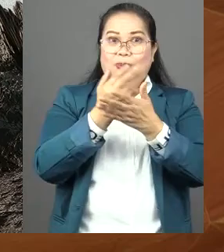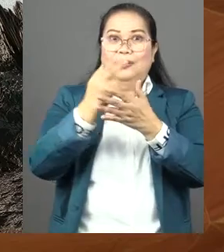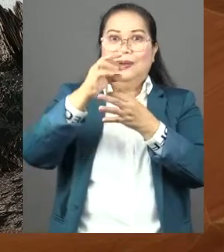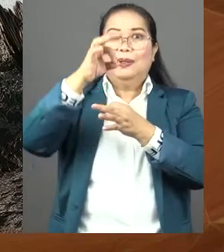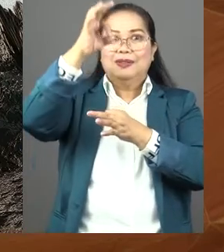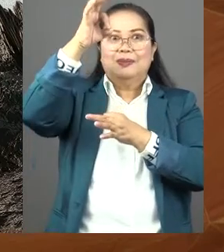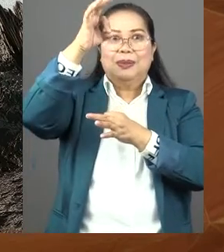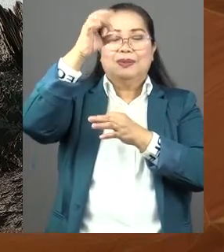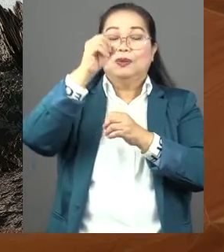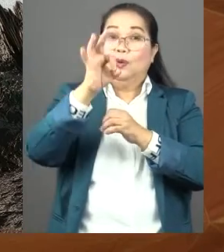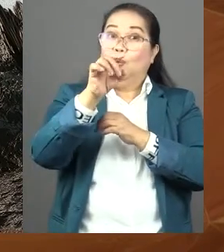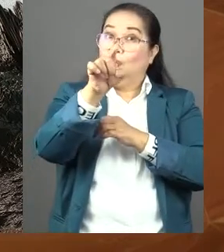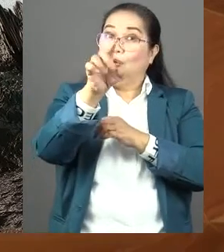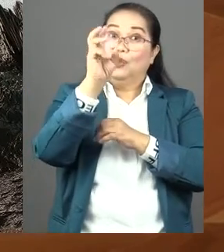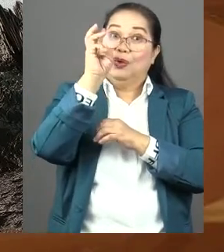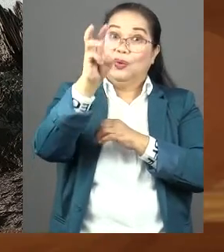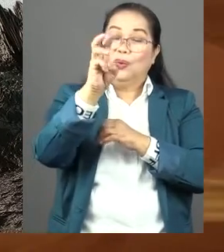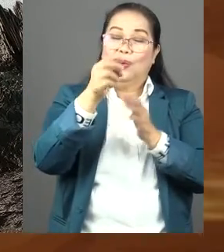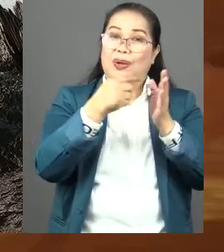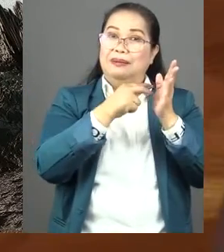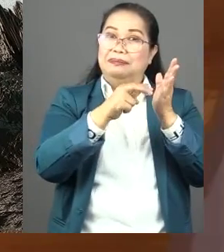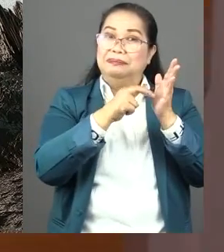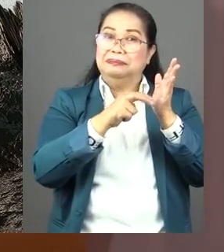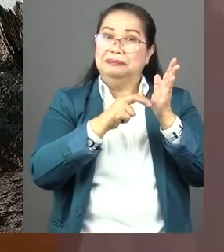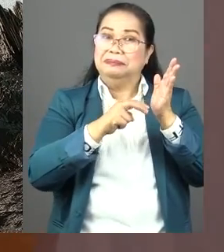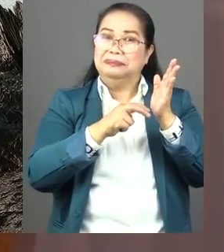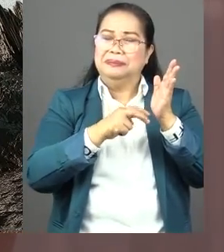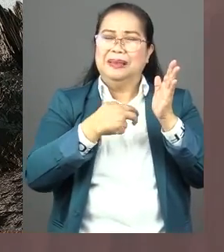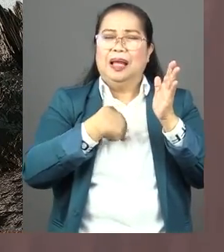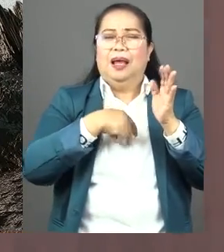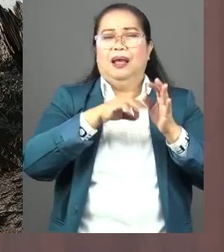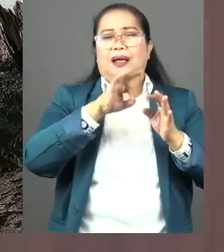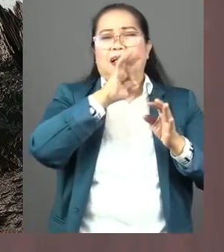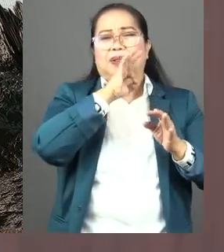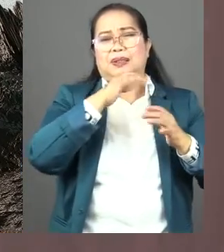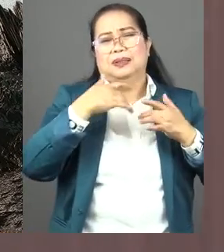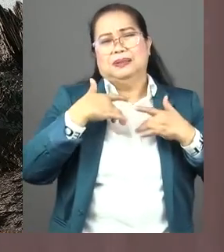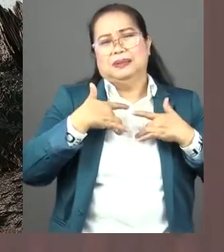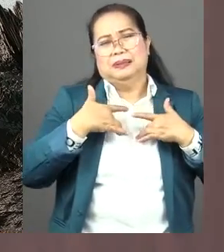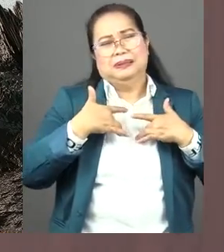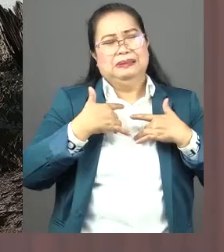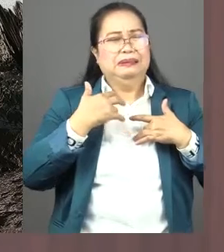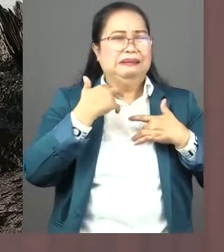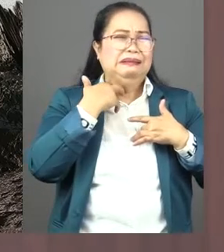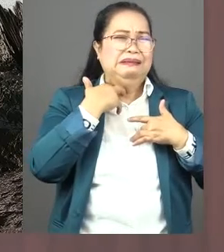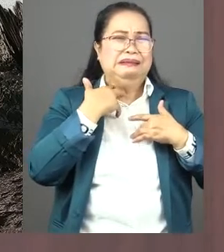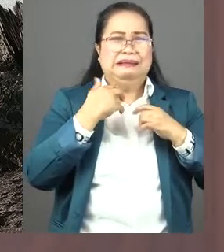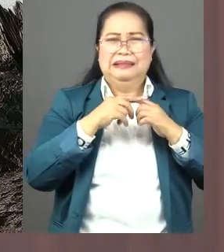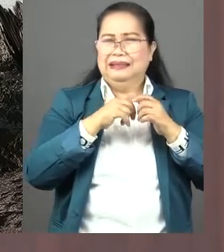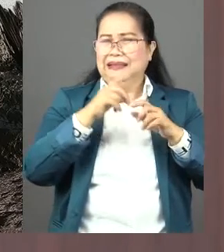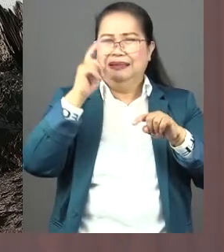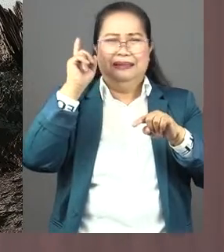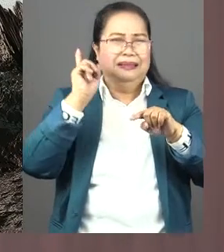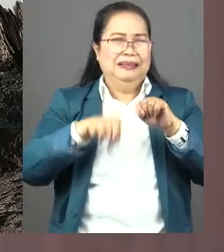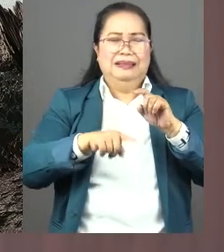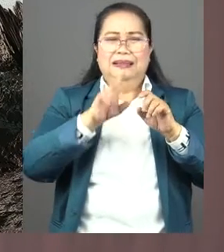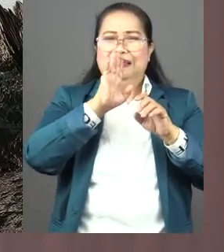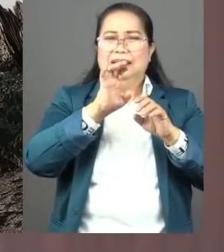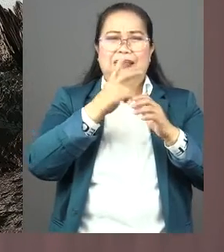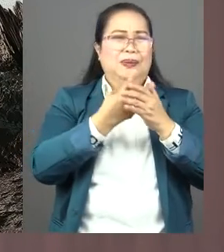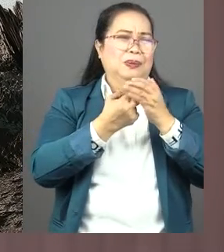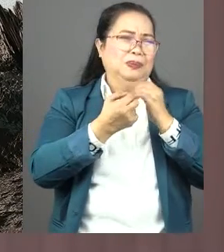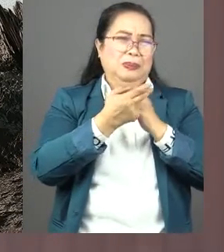Spirit, or you will just find this very, very depressing or intimidating or both.